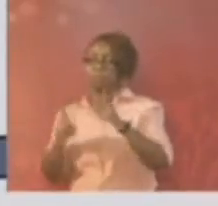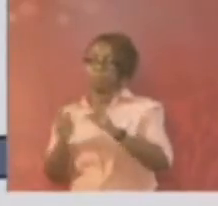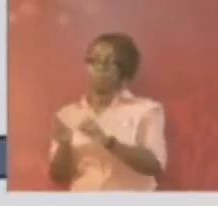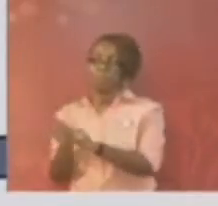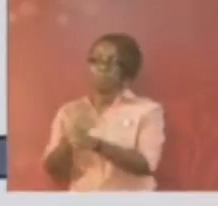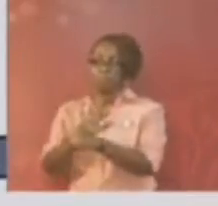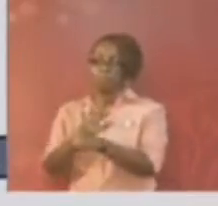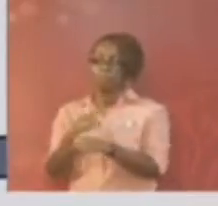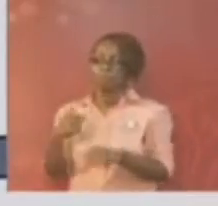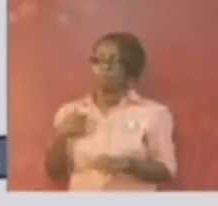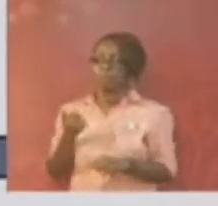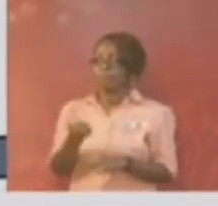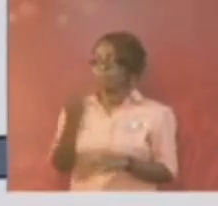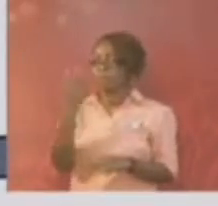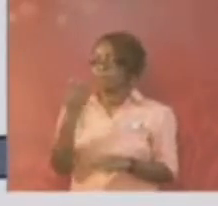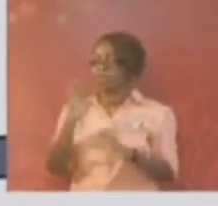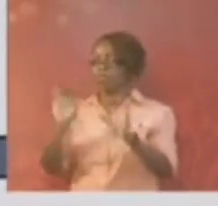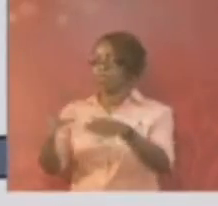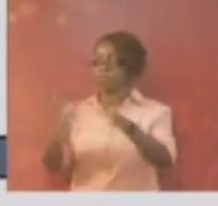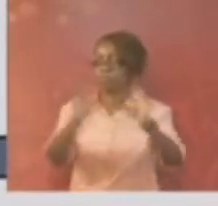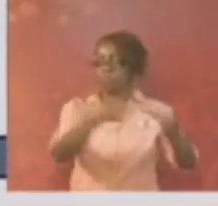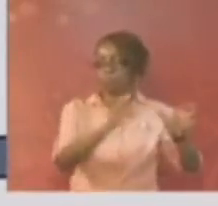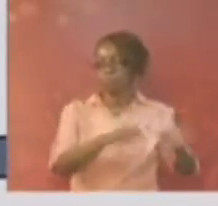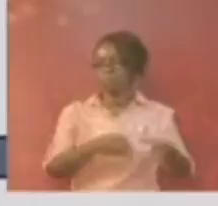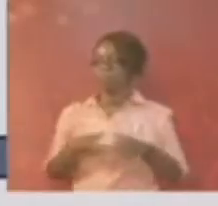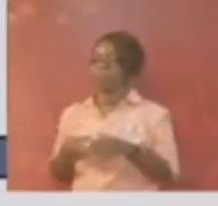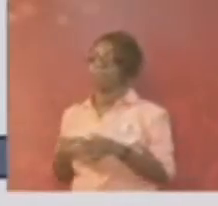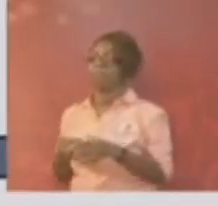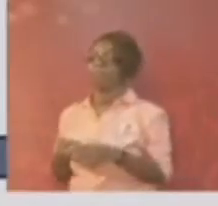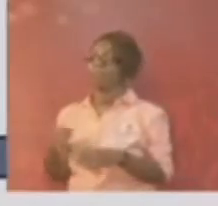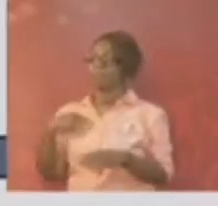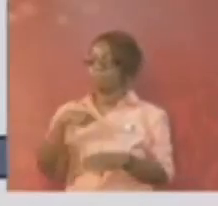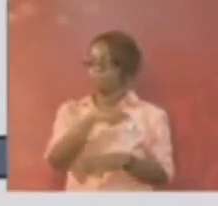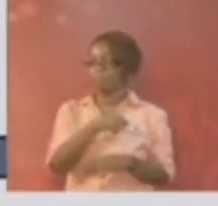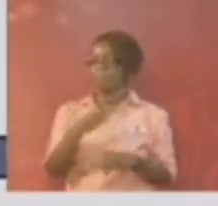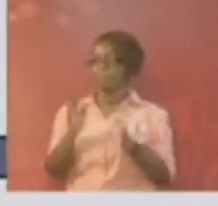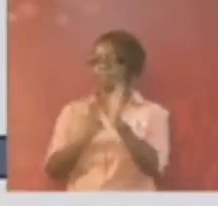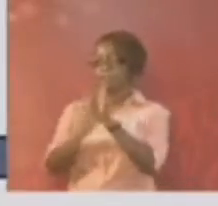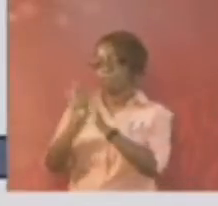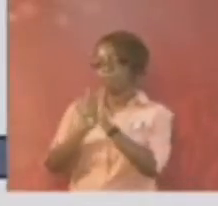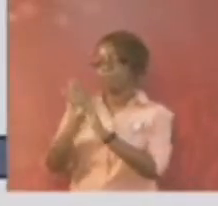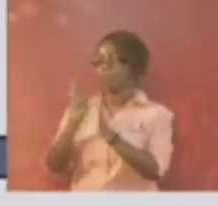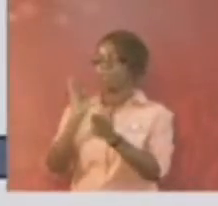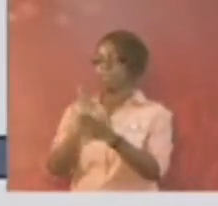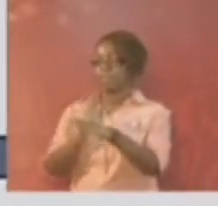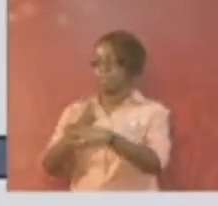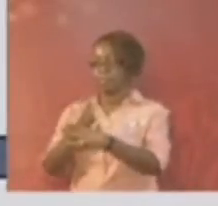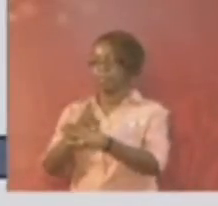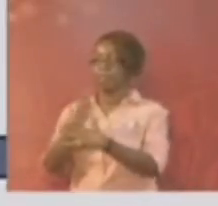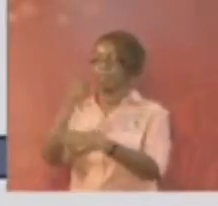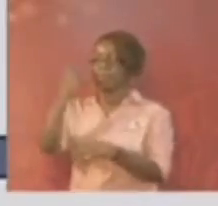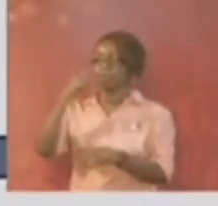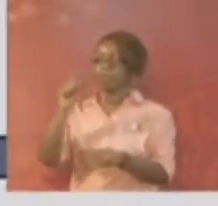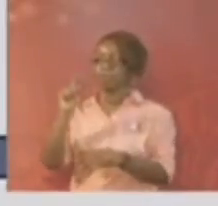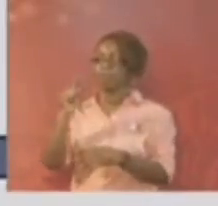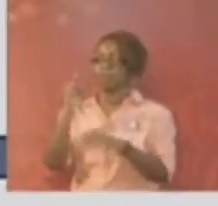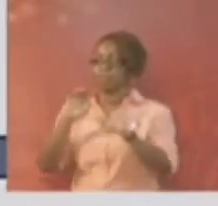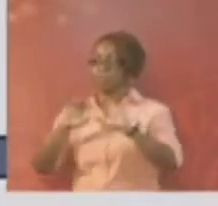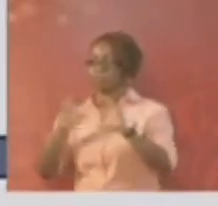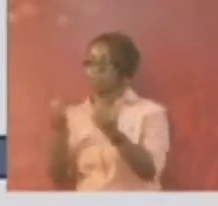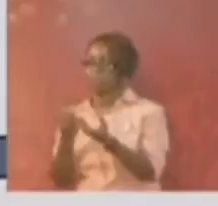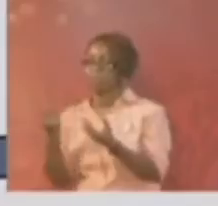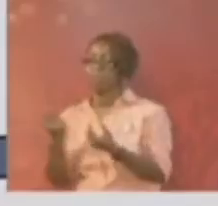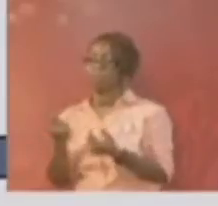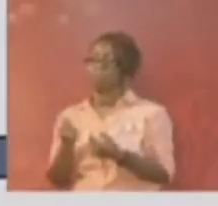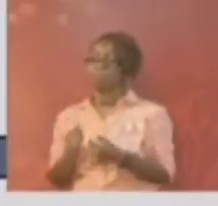have developed interventions for. One, of course, would be the patients who have been diagnosed